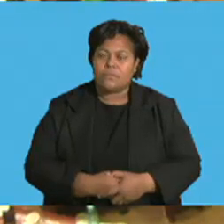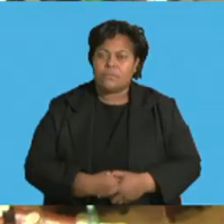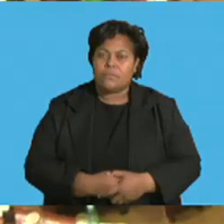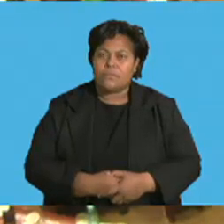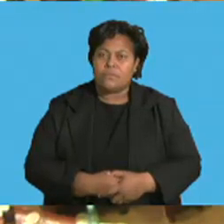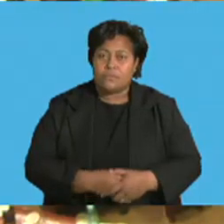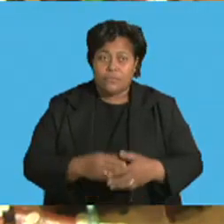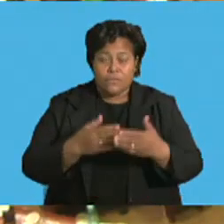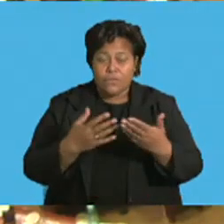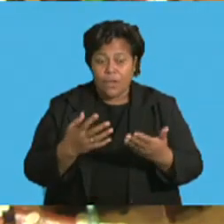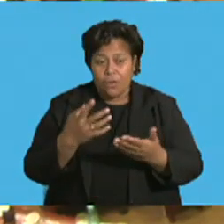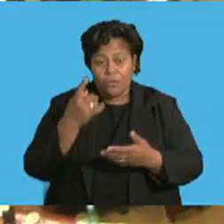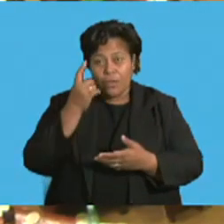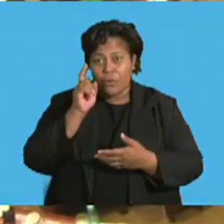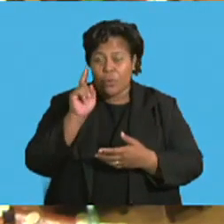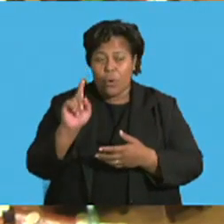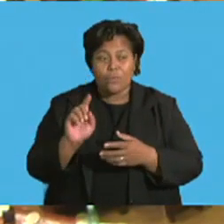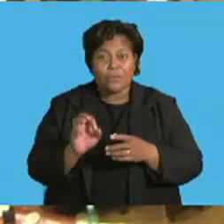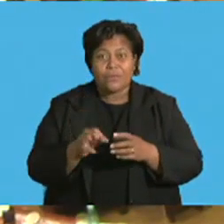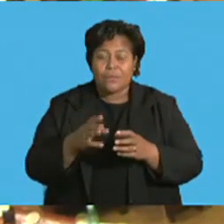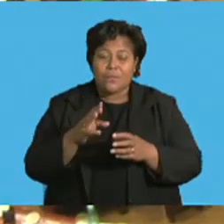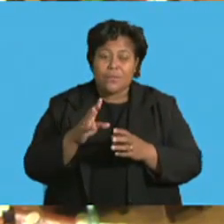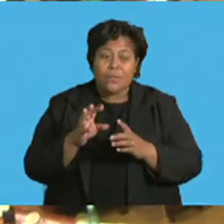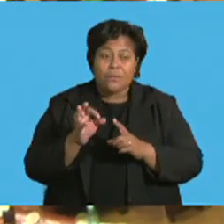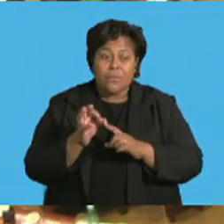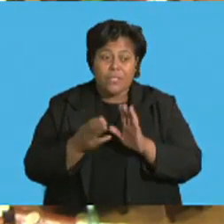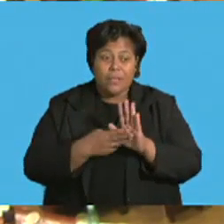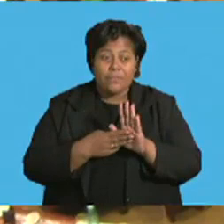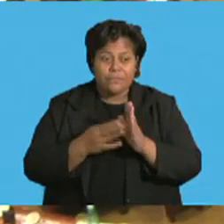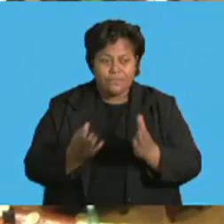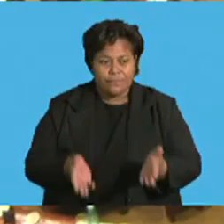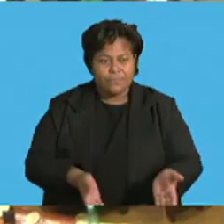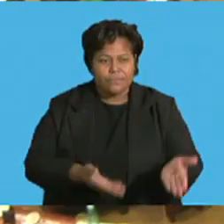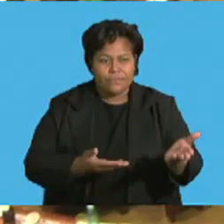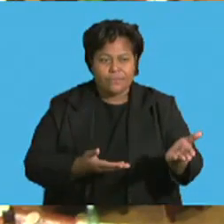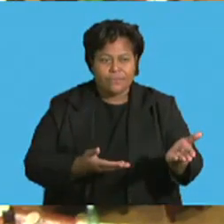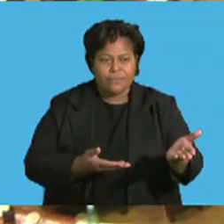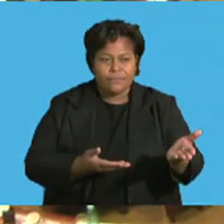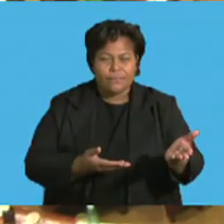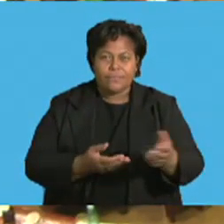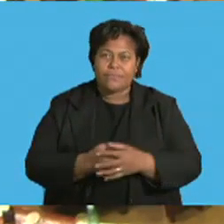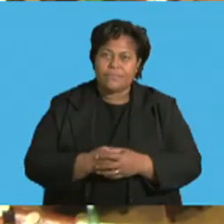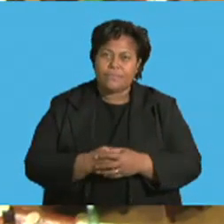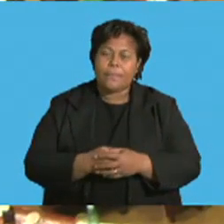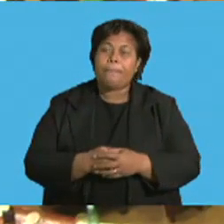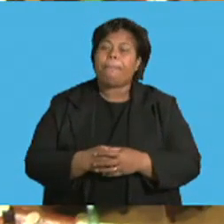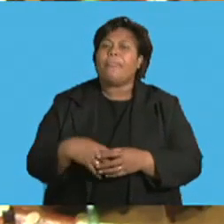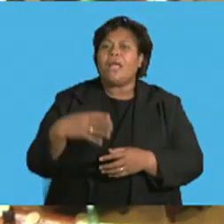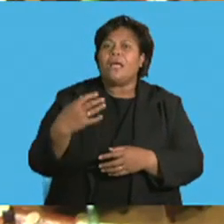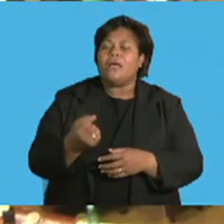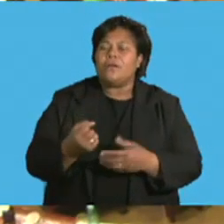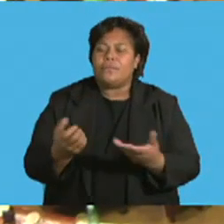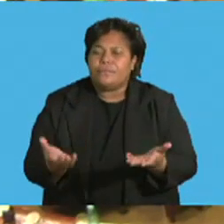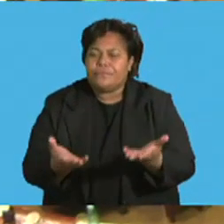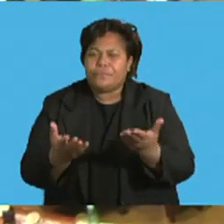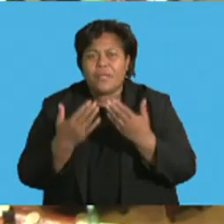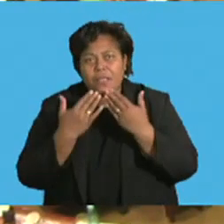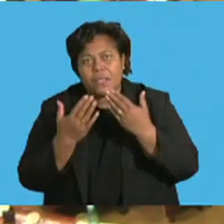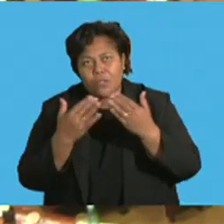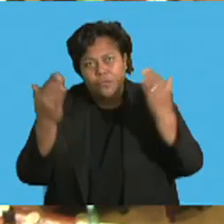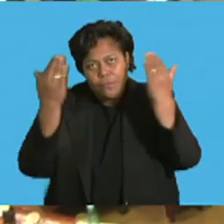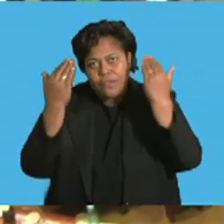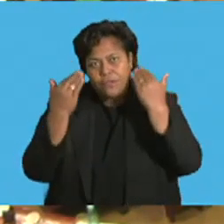I call on the Honourable Prime Minister. You have the floor, sir. Thank you, Mr. Speaker. Mr. Speaker, sir, I would like